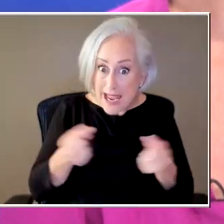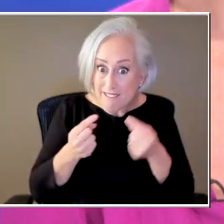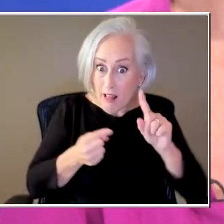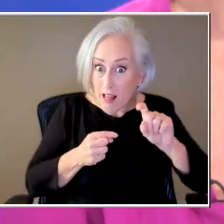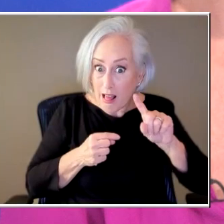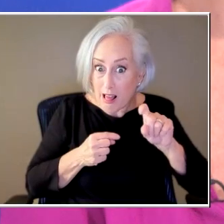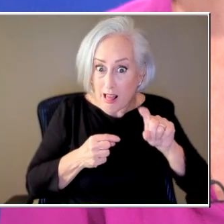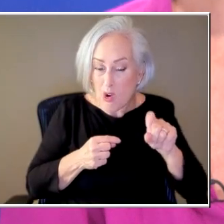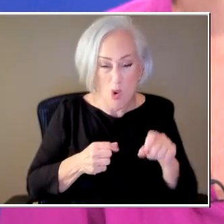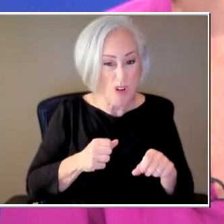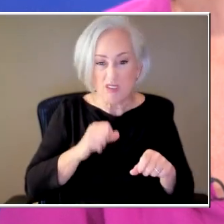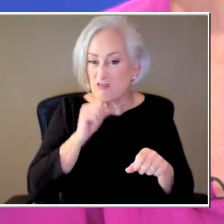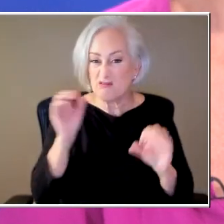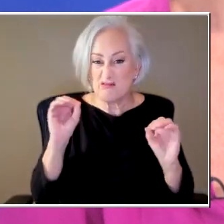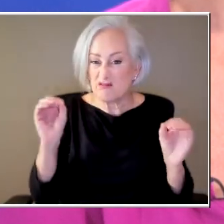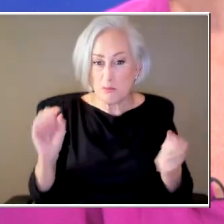painless?